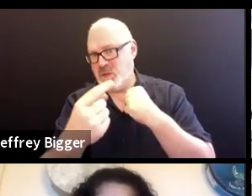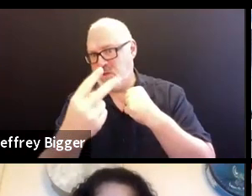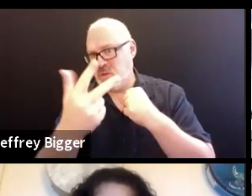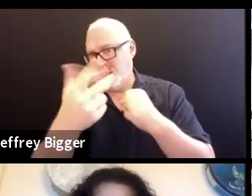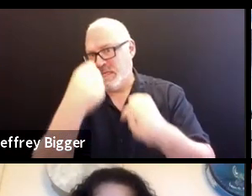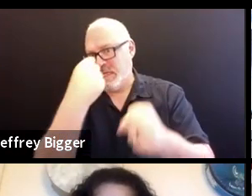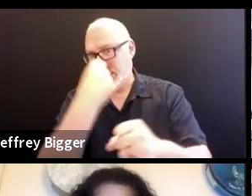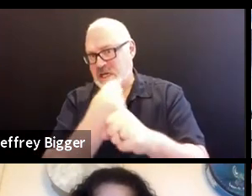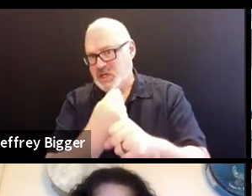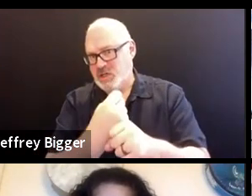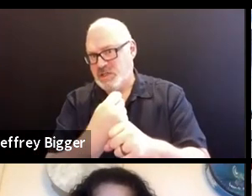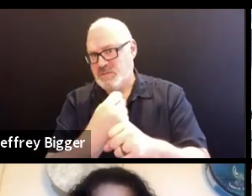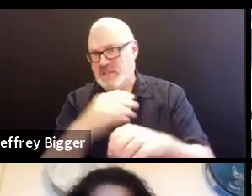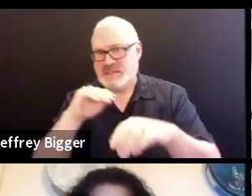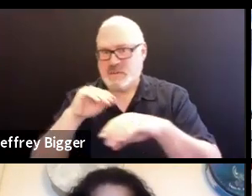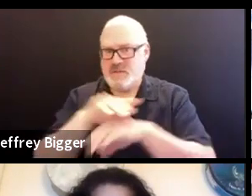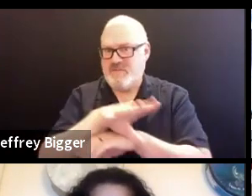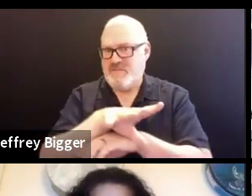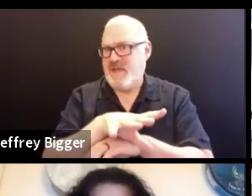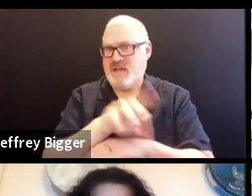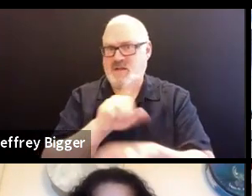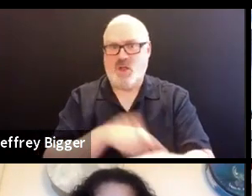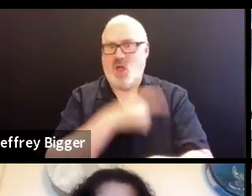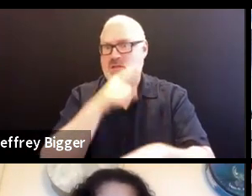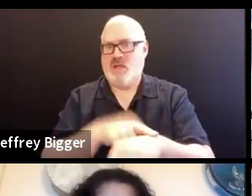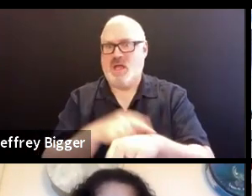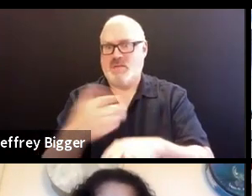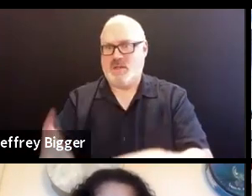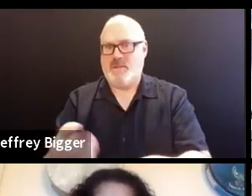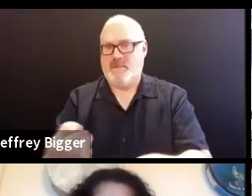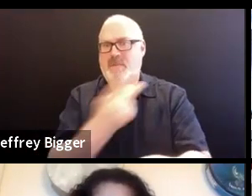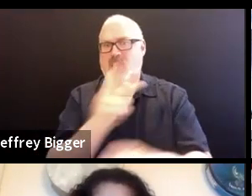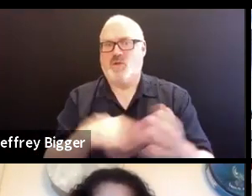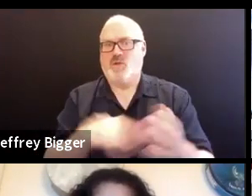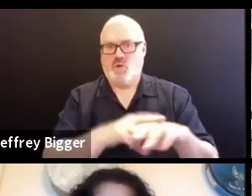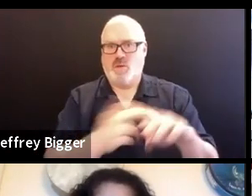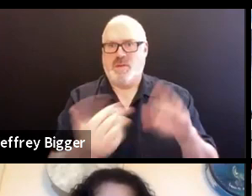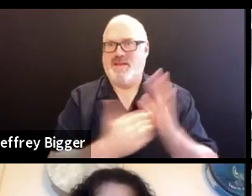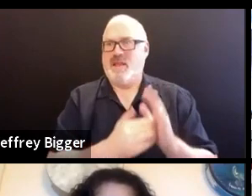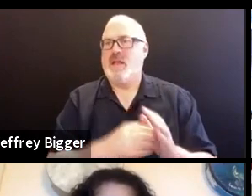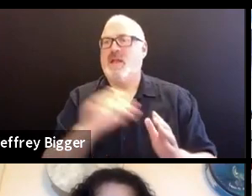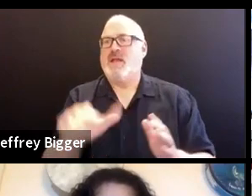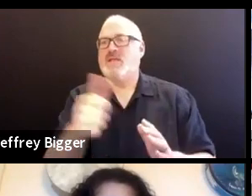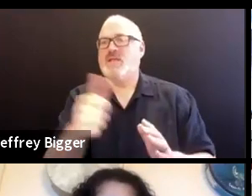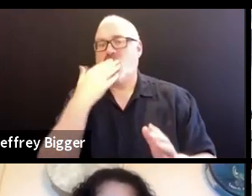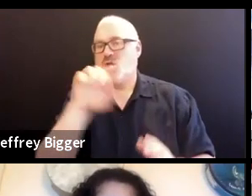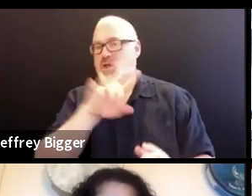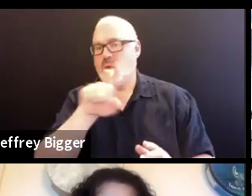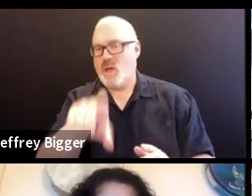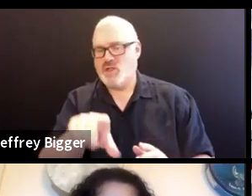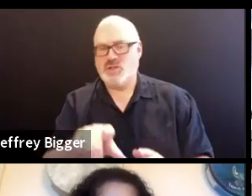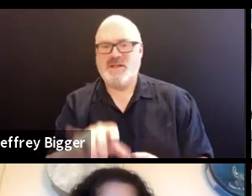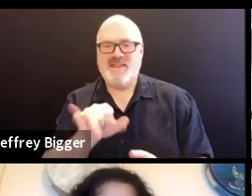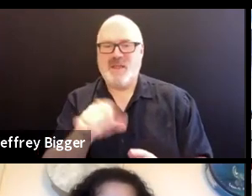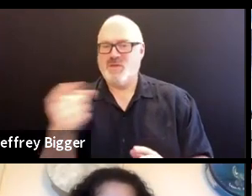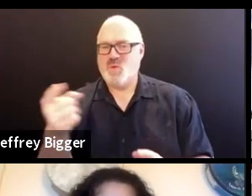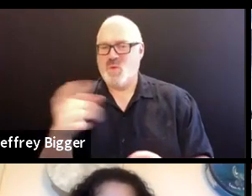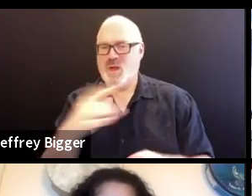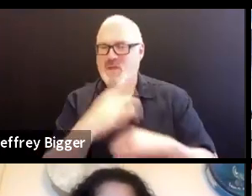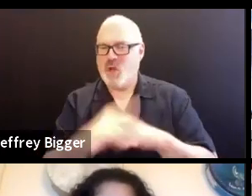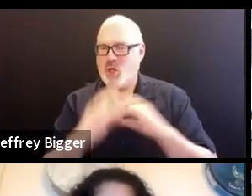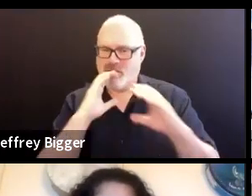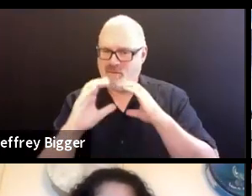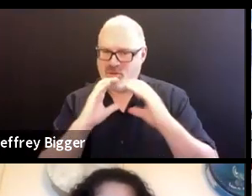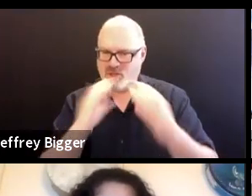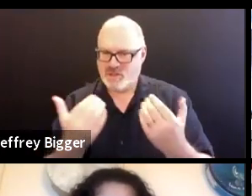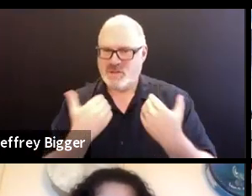this is going to be a long-term recovery? Yeah, that's another really good question. And that was one of the early